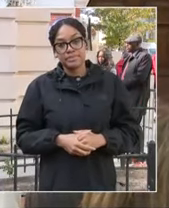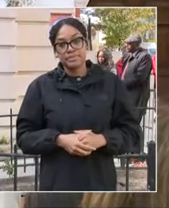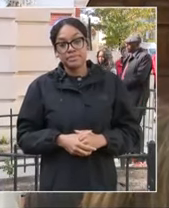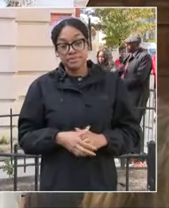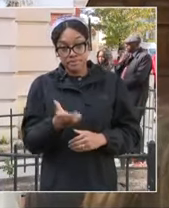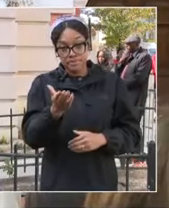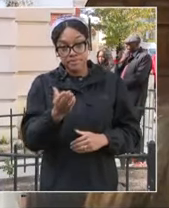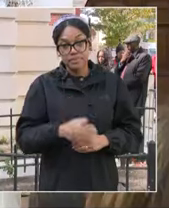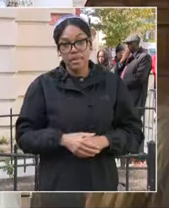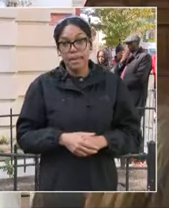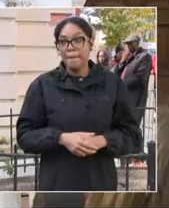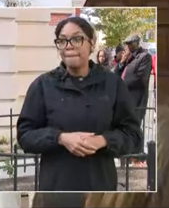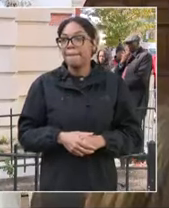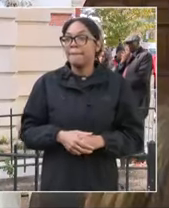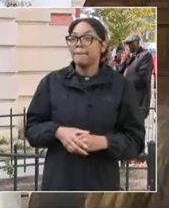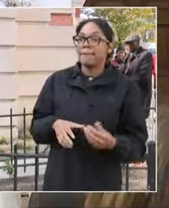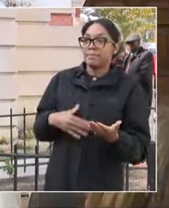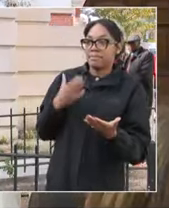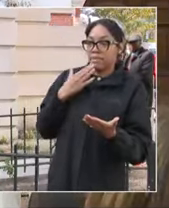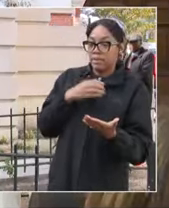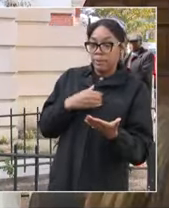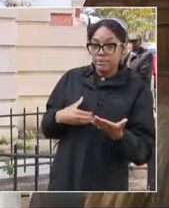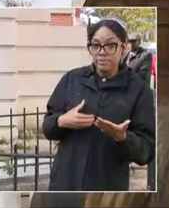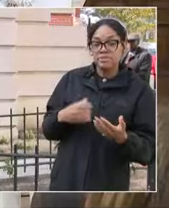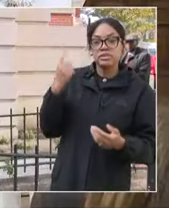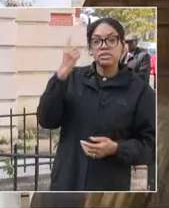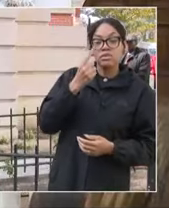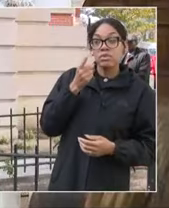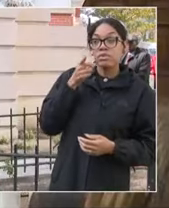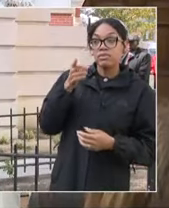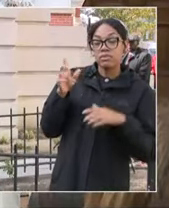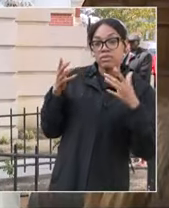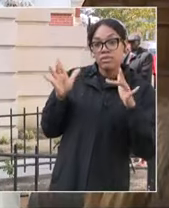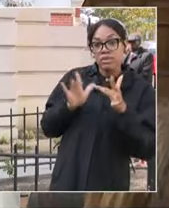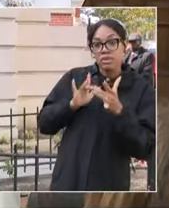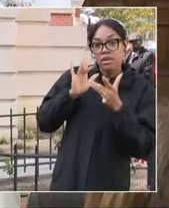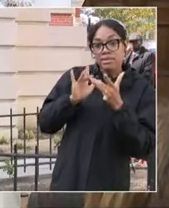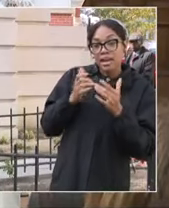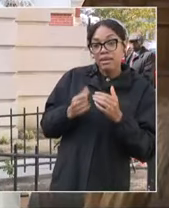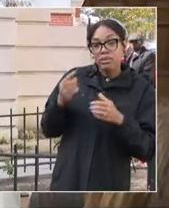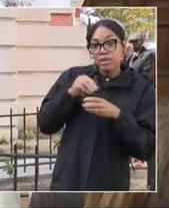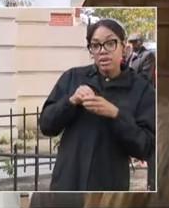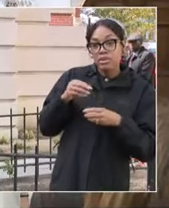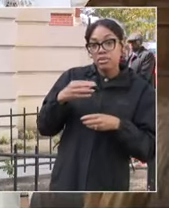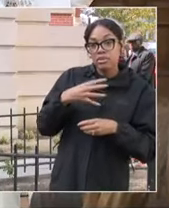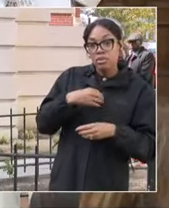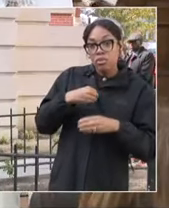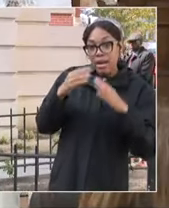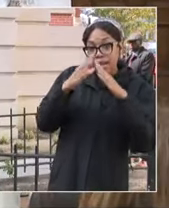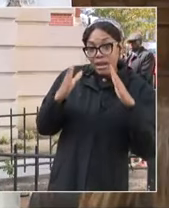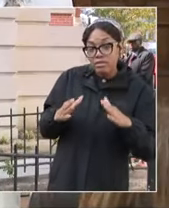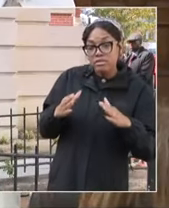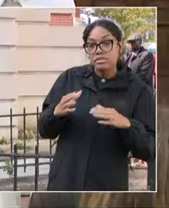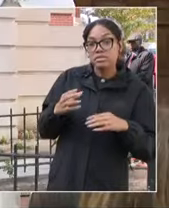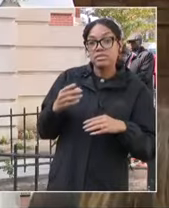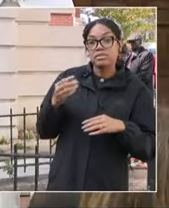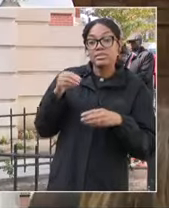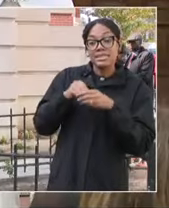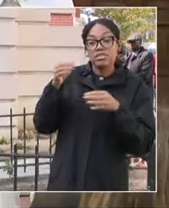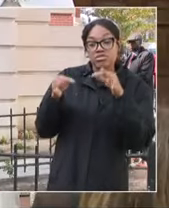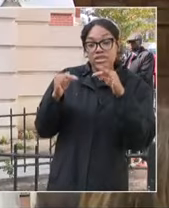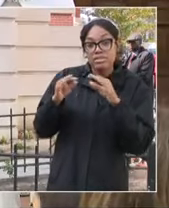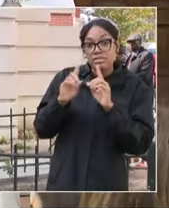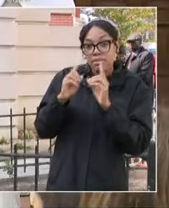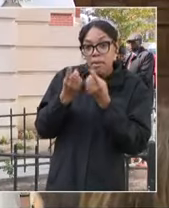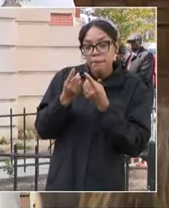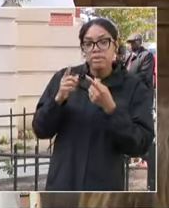Yeah. Thanks, Mayor. I'm wondering if you have contacted anyone in the White House or in the Justice Department to seek